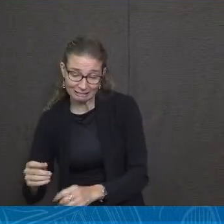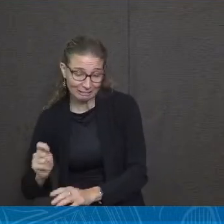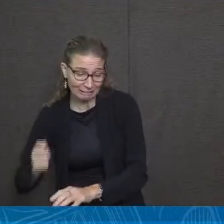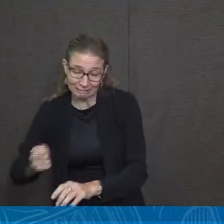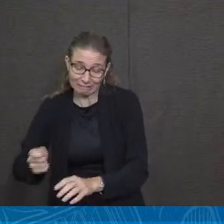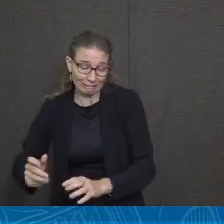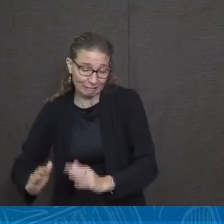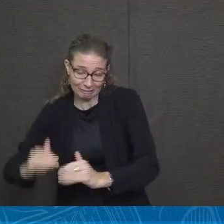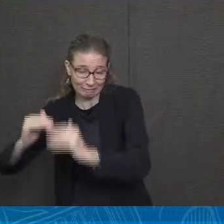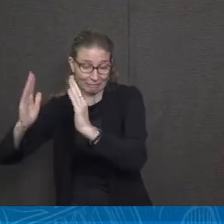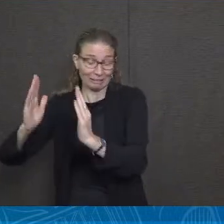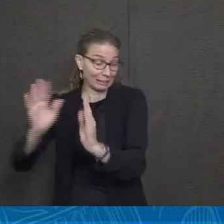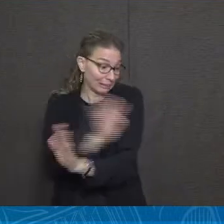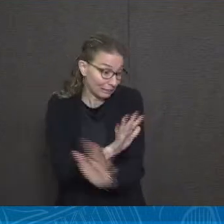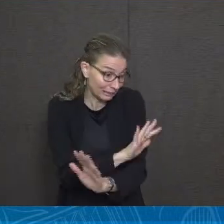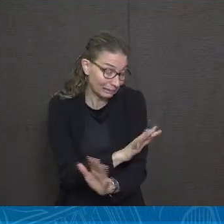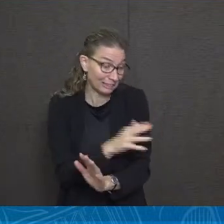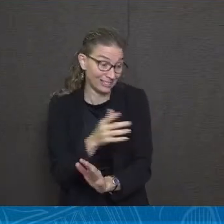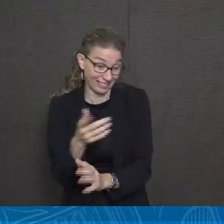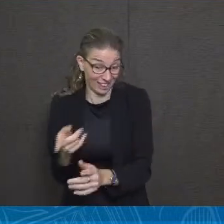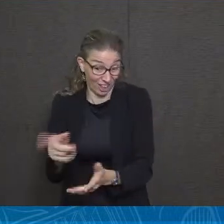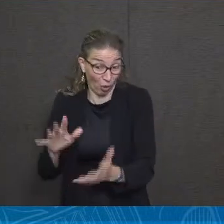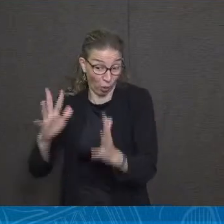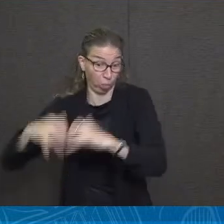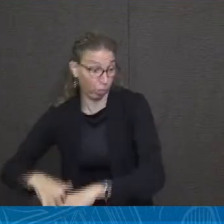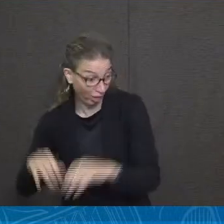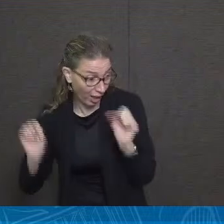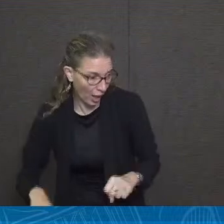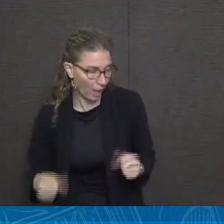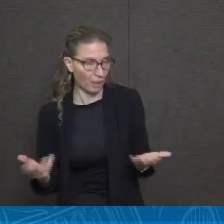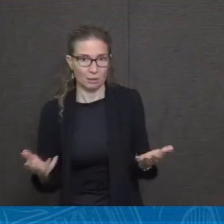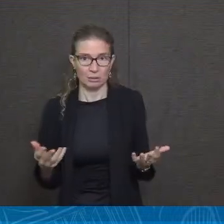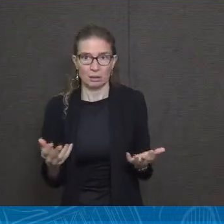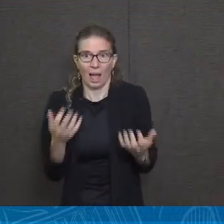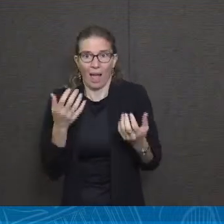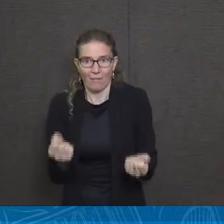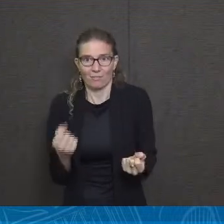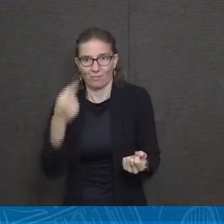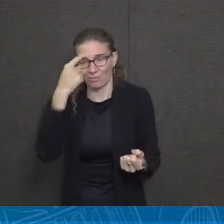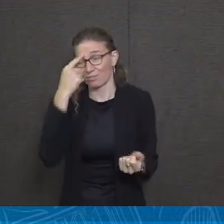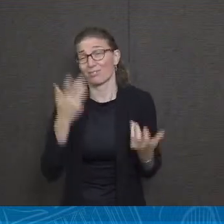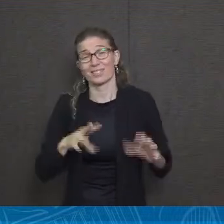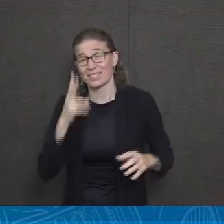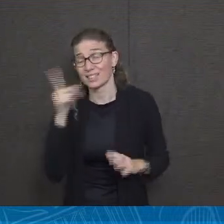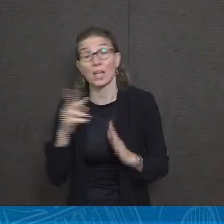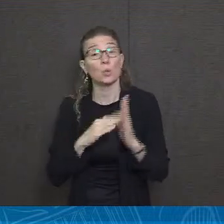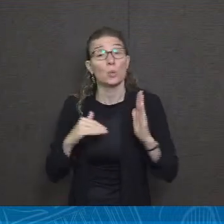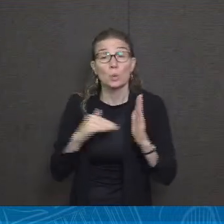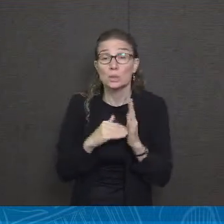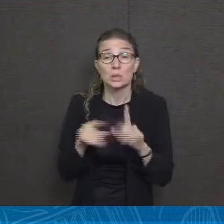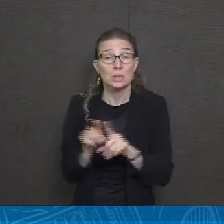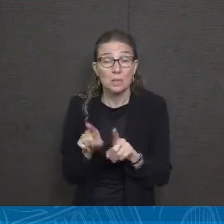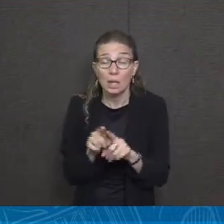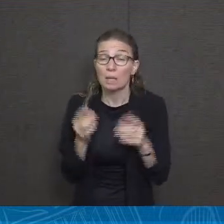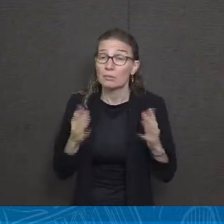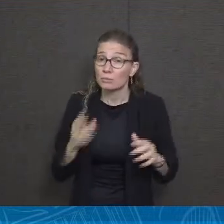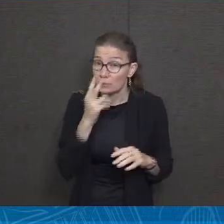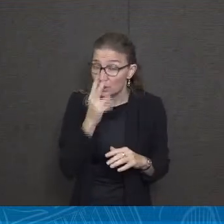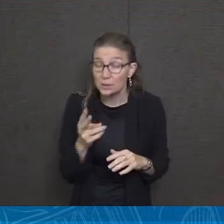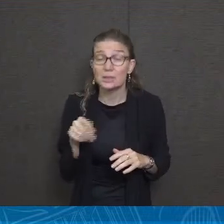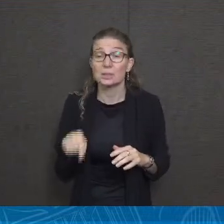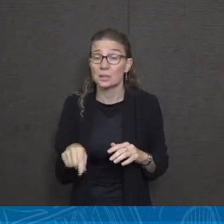you do, there's a reason, and we'll pay down the track. We've seen this in New Zealand with a shift towards quite a lot of